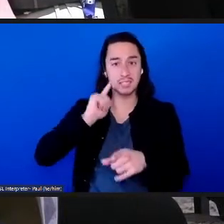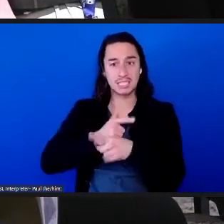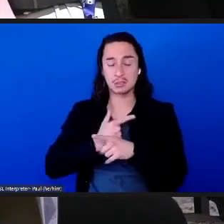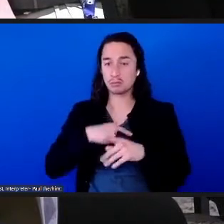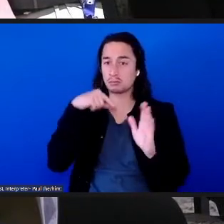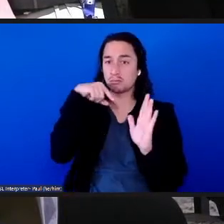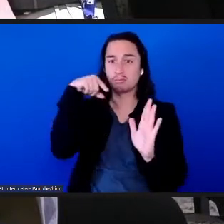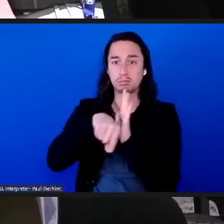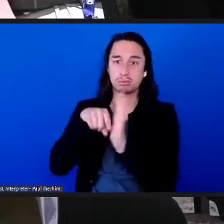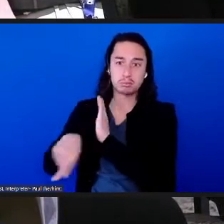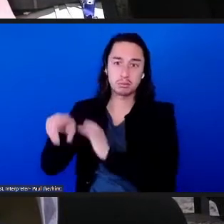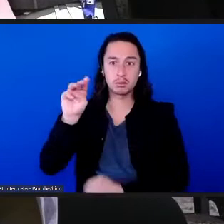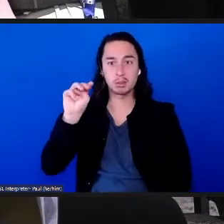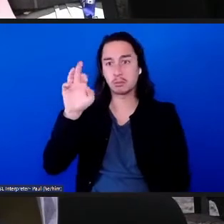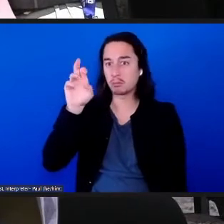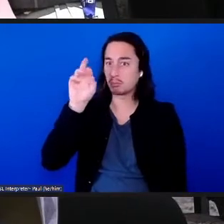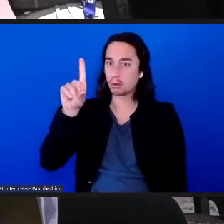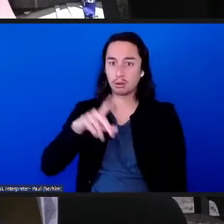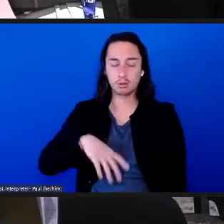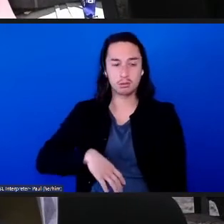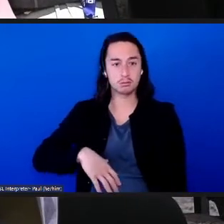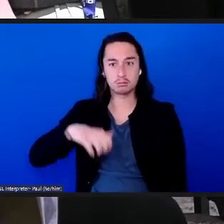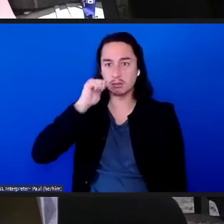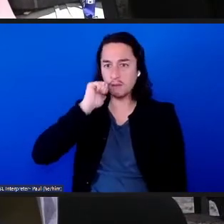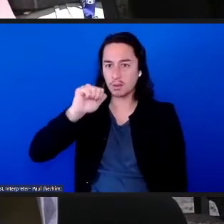a day-to-day.